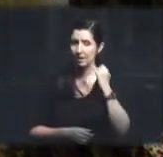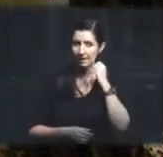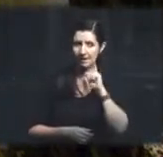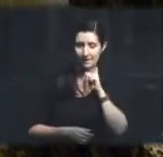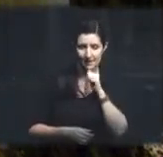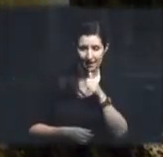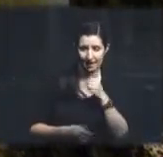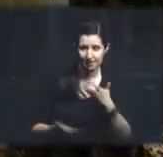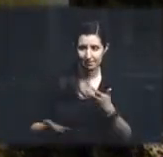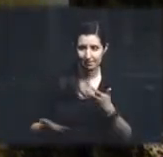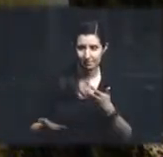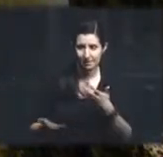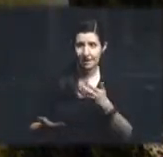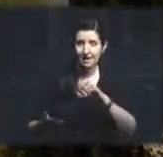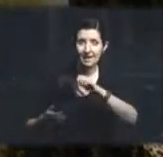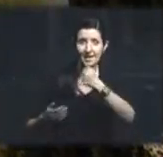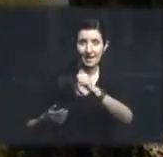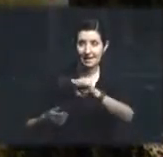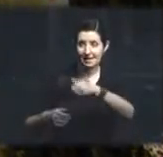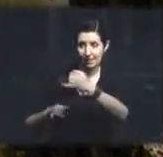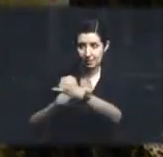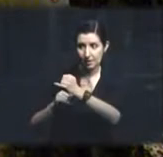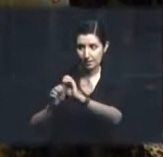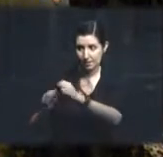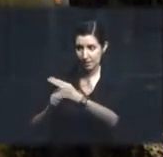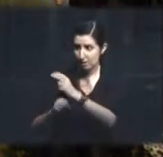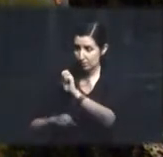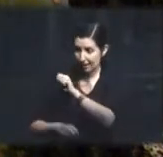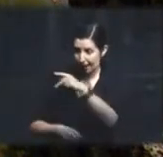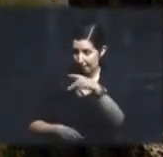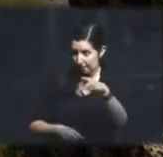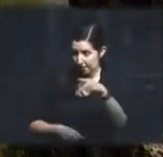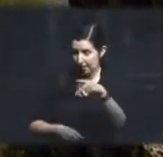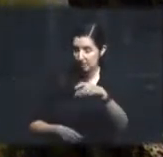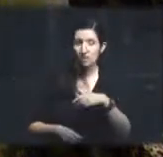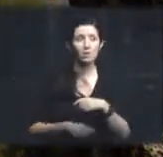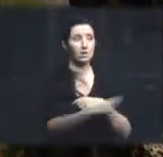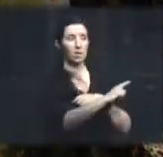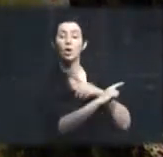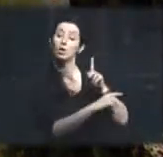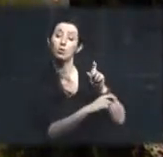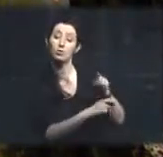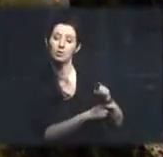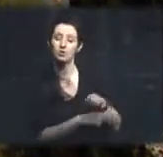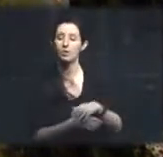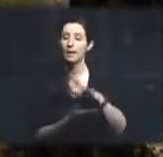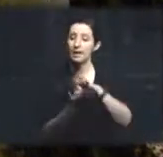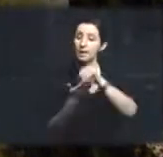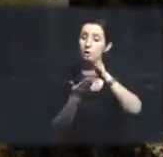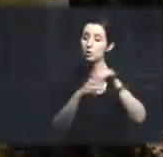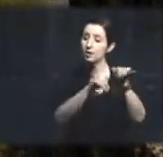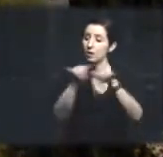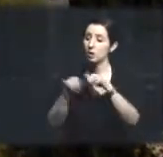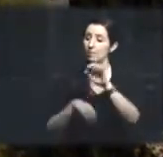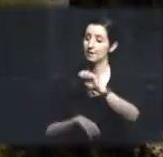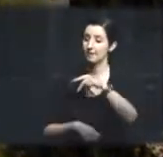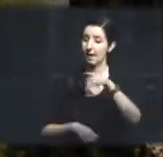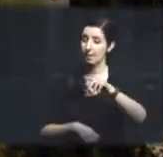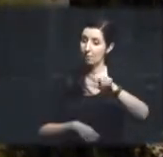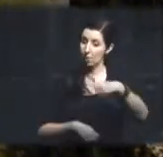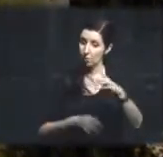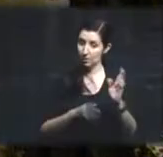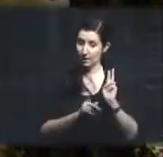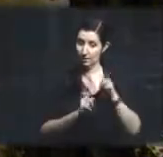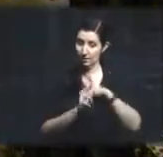is it already on the other campus? The wonderful question, and if you couldn't hear, the question was, is the Learning Commons app only for Centennial, or is